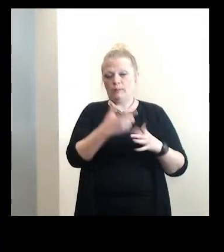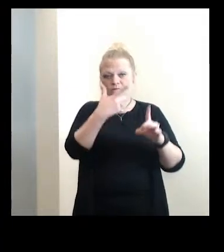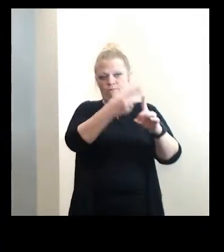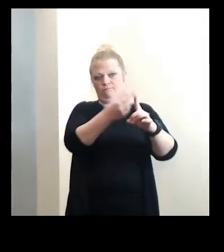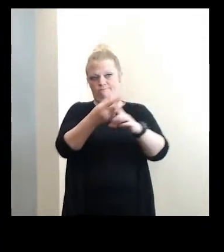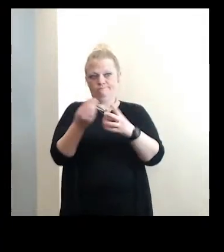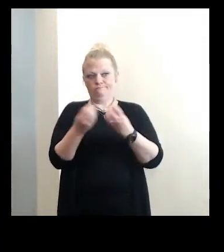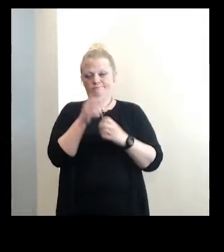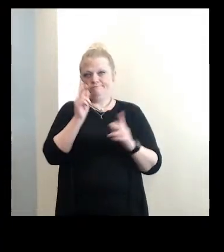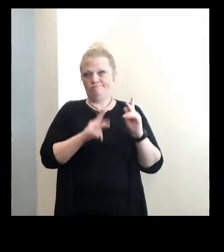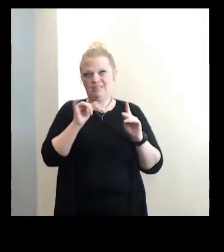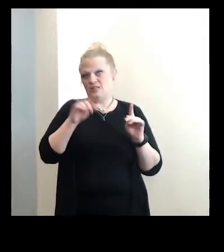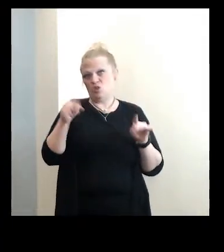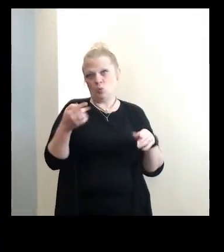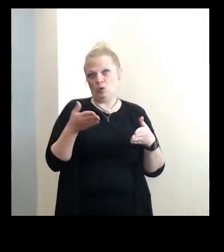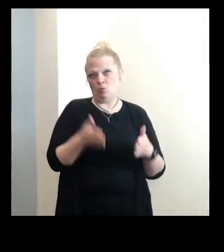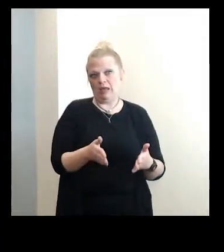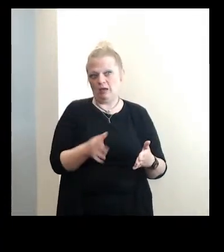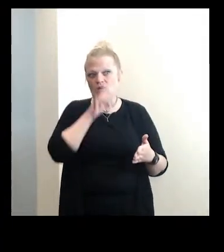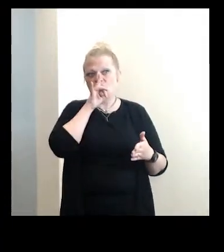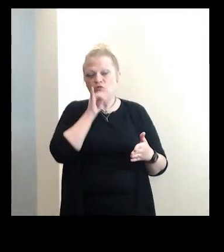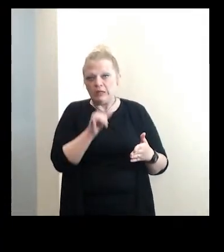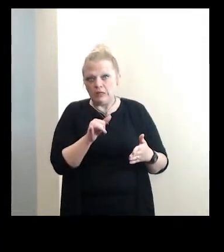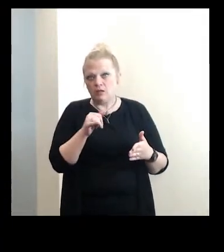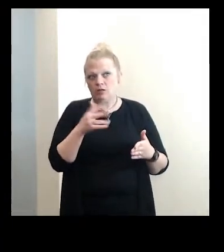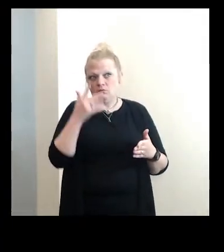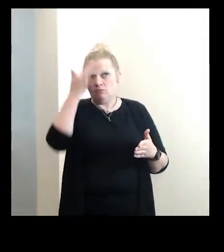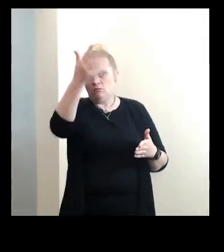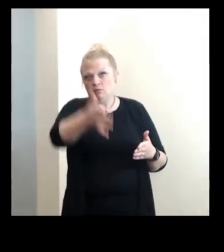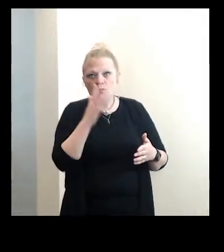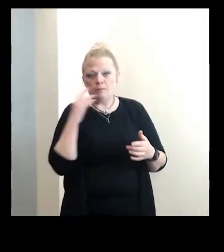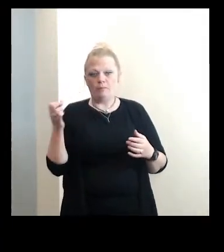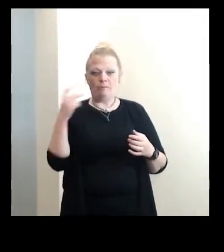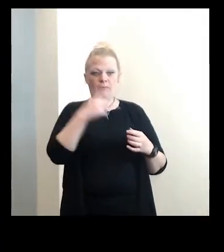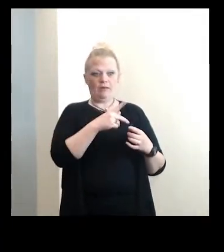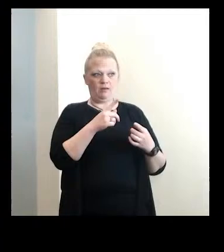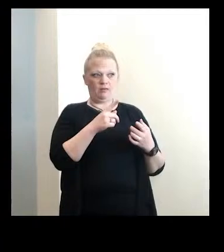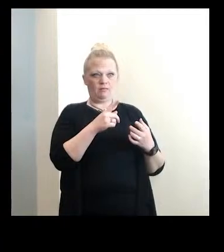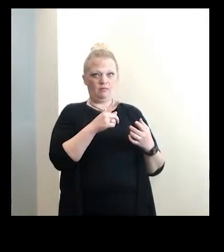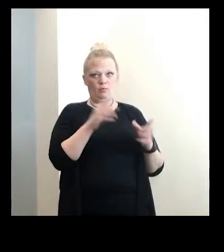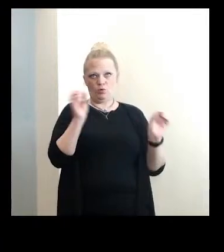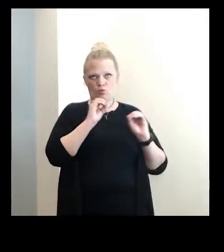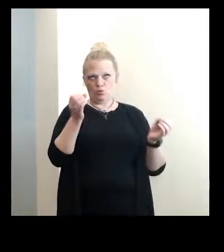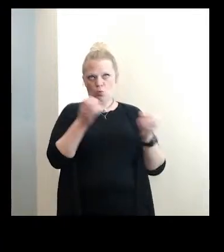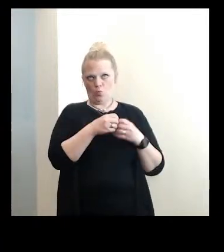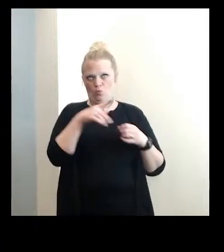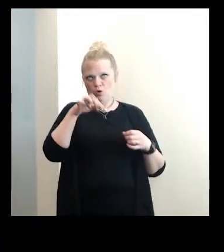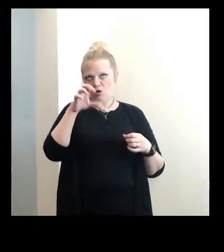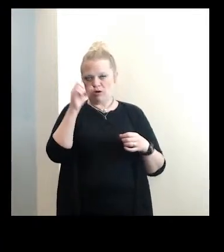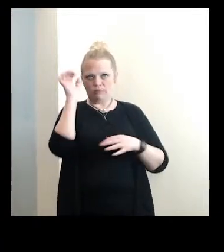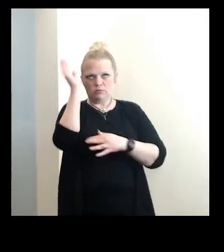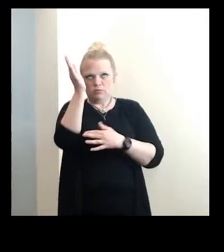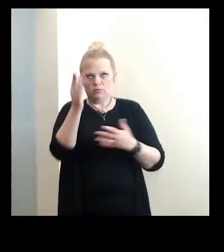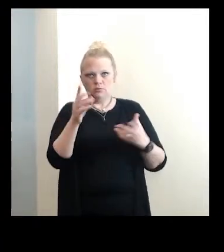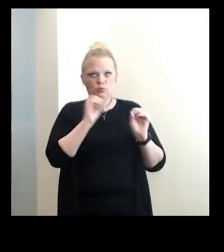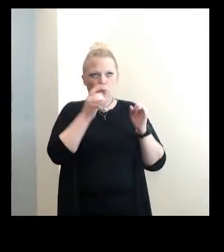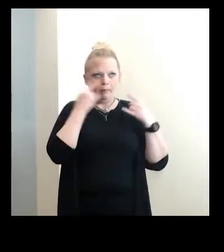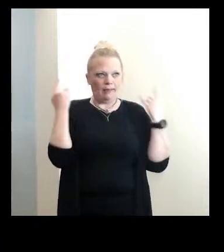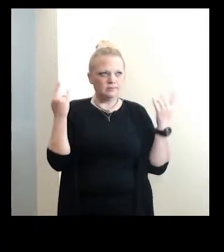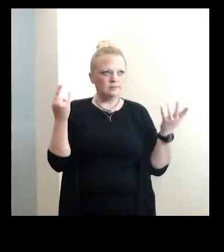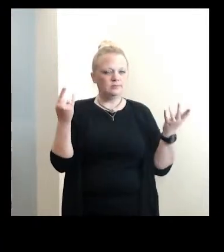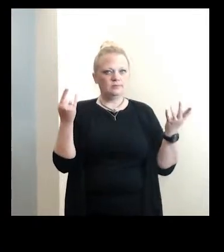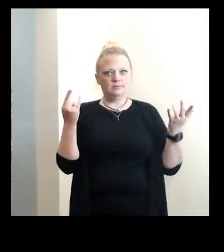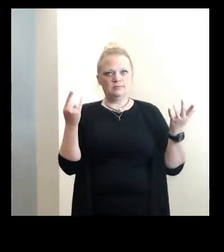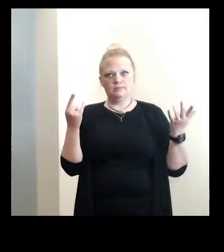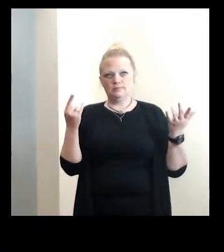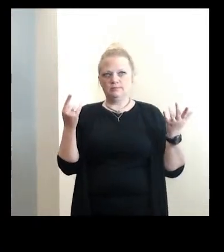more people, because it's the only way that really in the long run we'll get back to a point where we're not holding these press conferences, we're not wearing masks